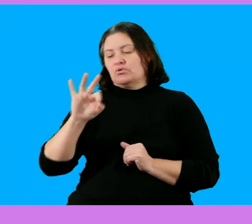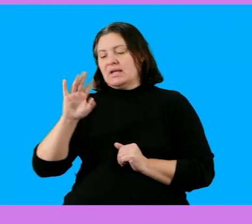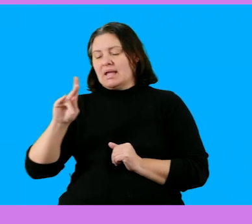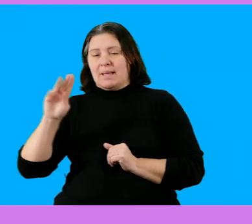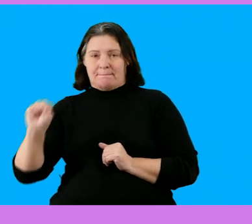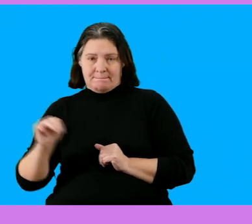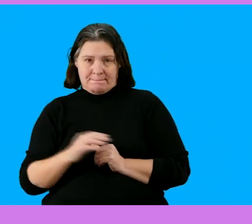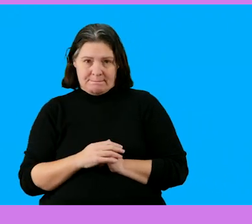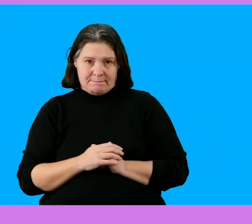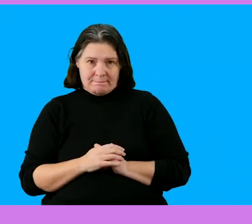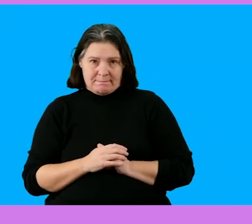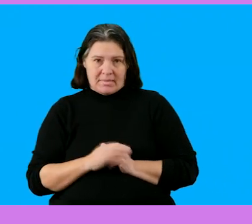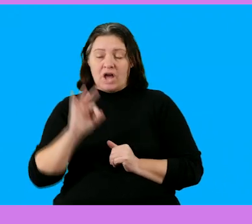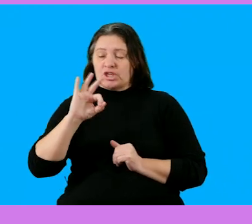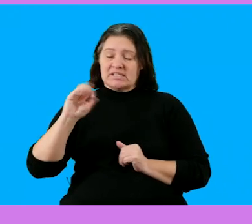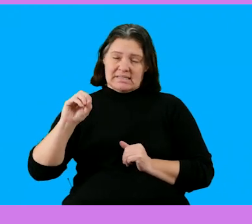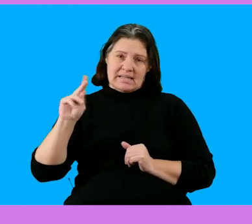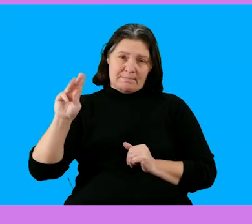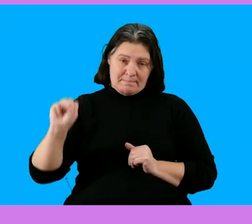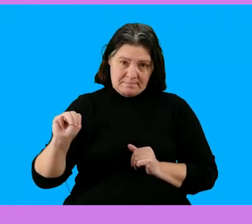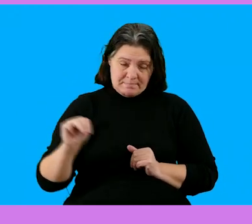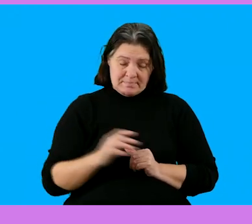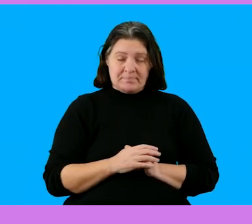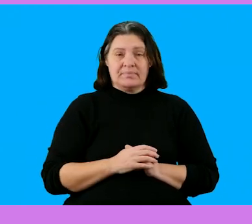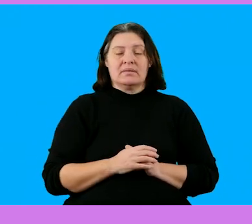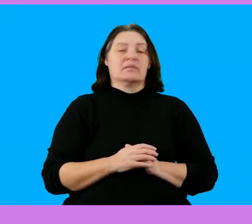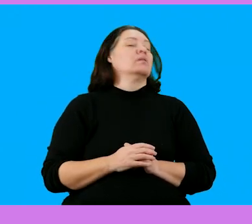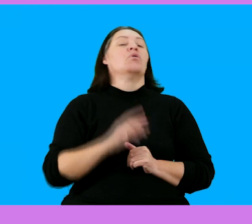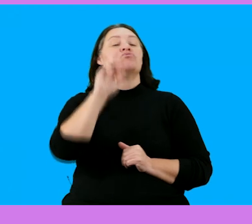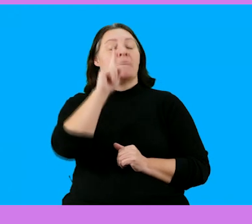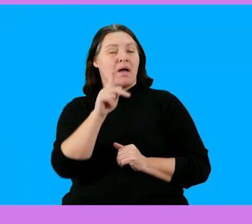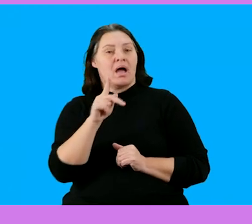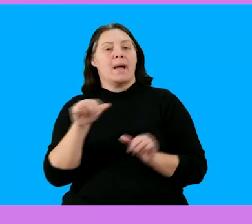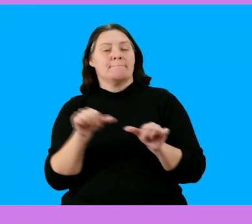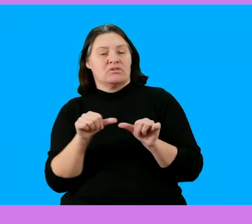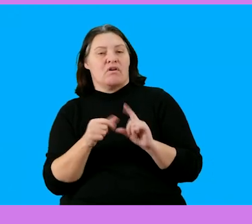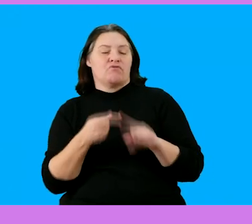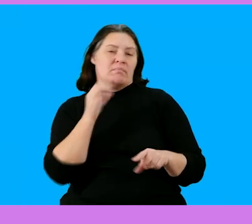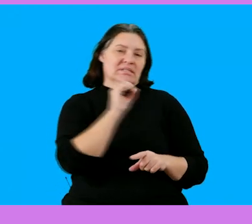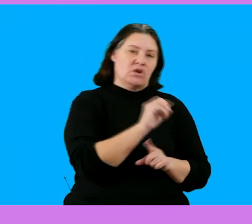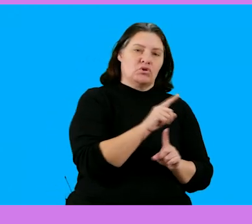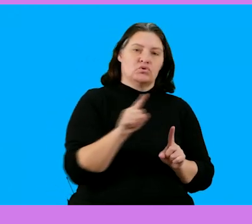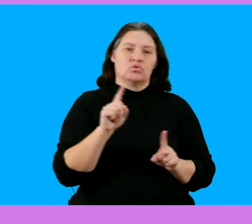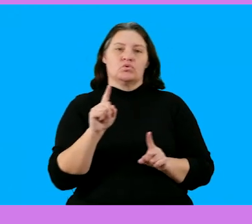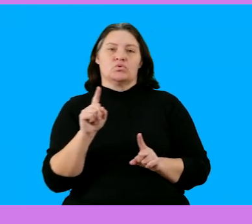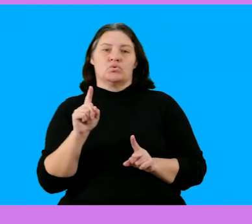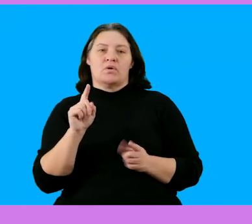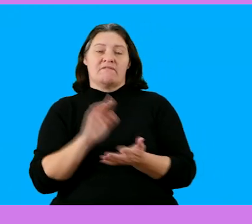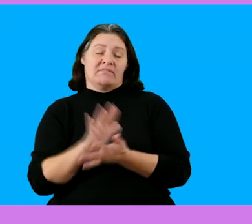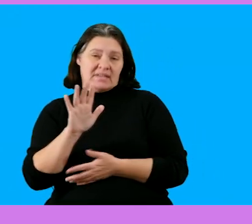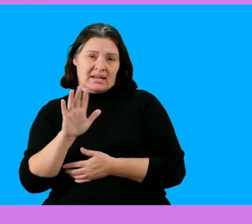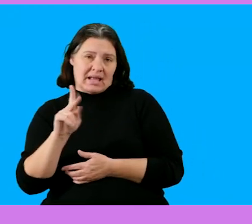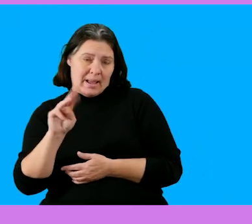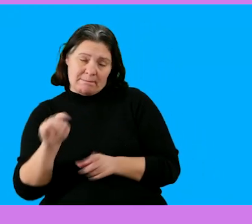my distance that I've measured to on the bar, which is 30 kilometers. Remember, you can even measure from 0 to 15 as